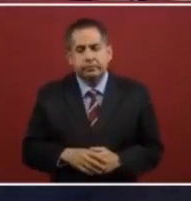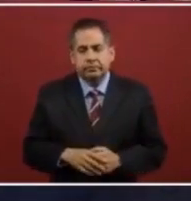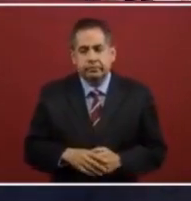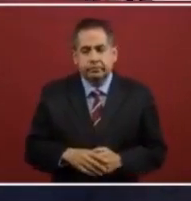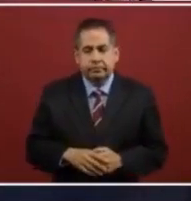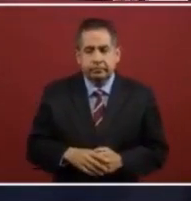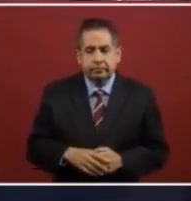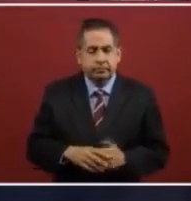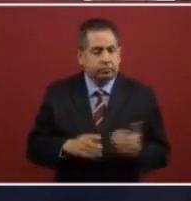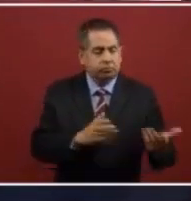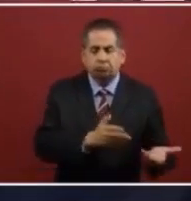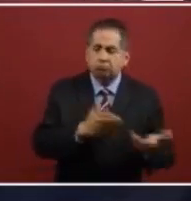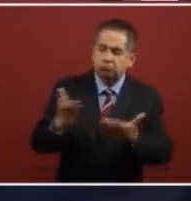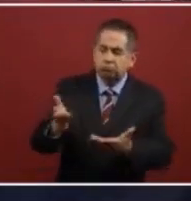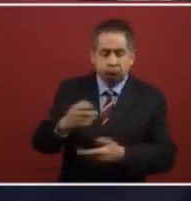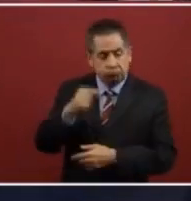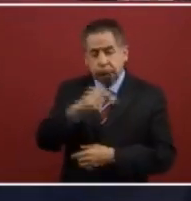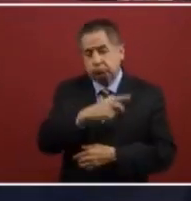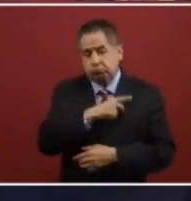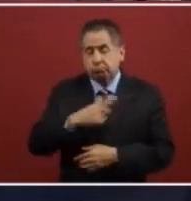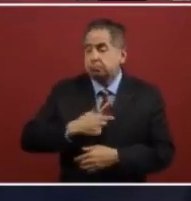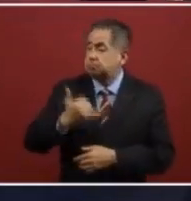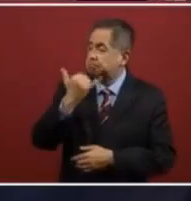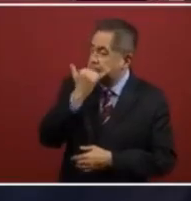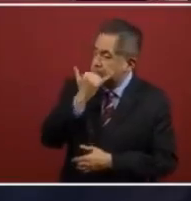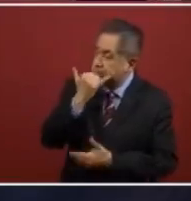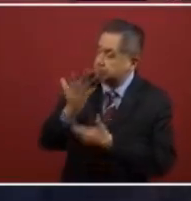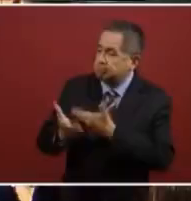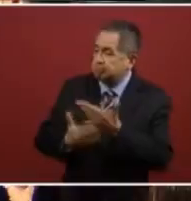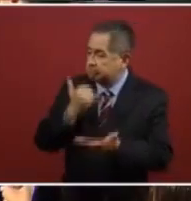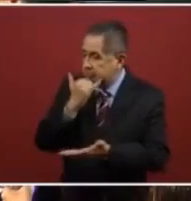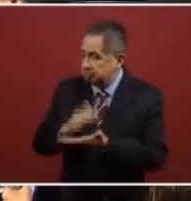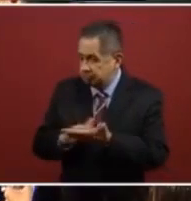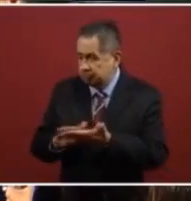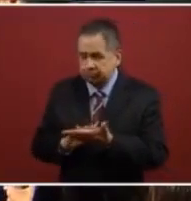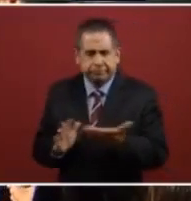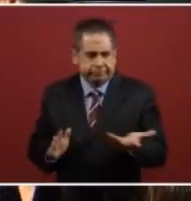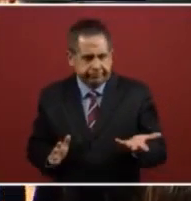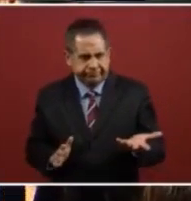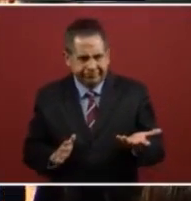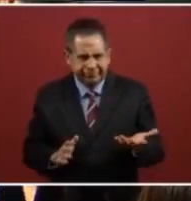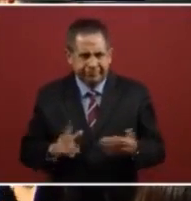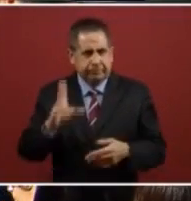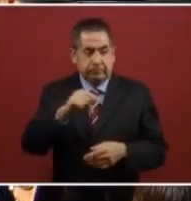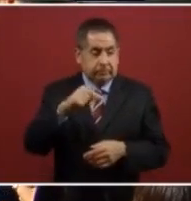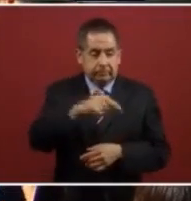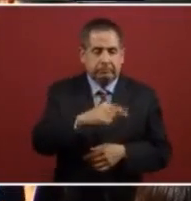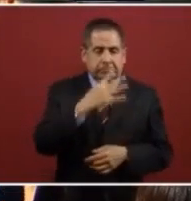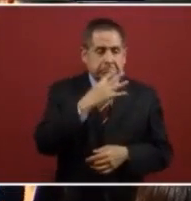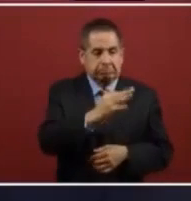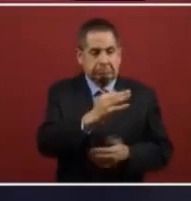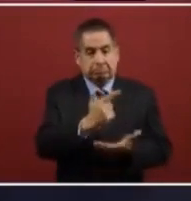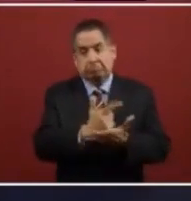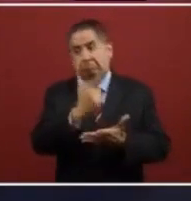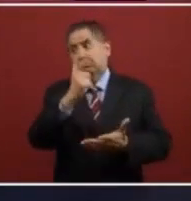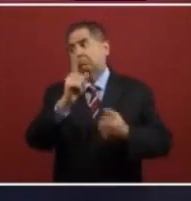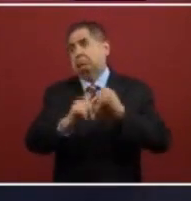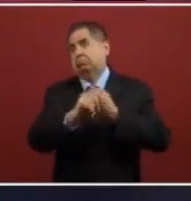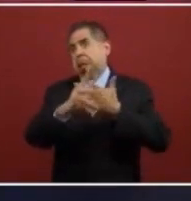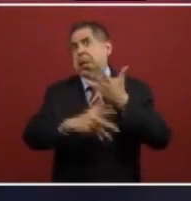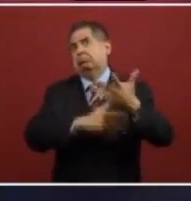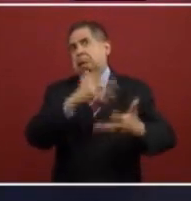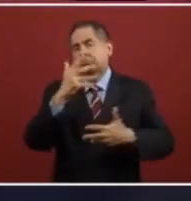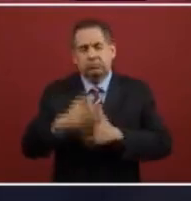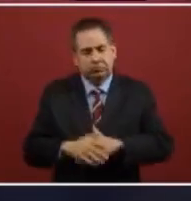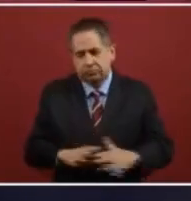that ofrecer una disculpa, they've been informed of it, they just need to no hacer ask de eso. for